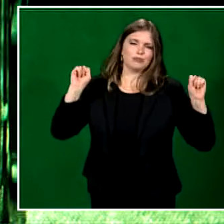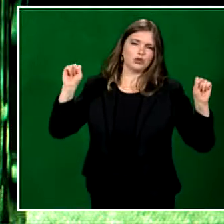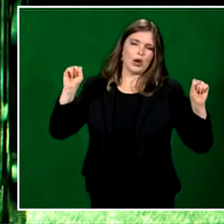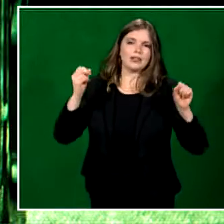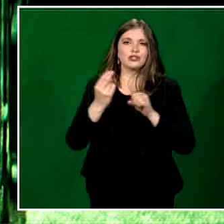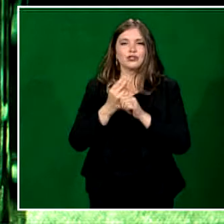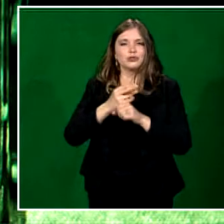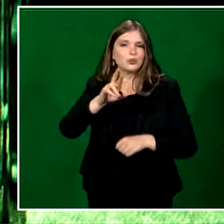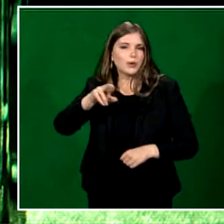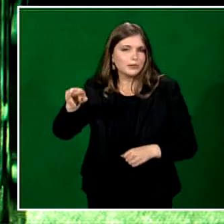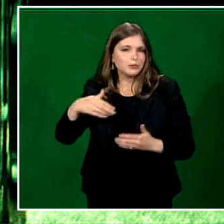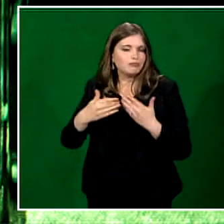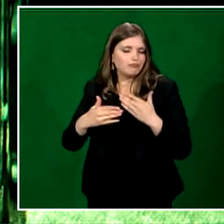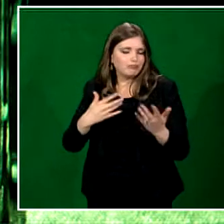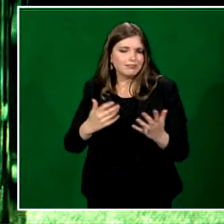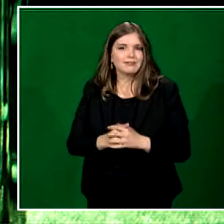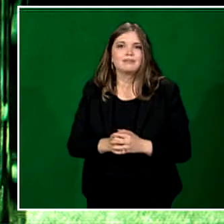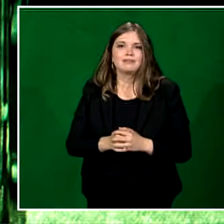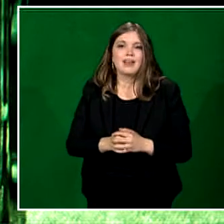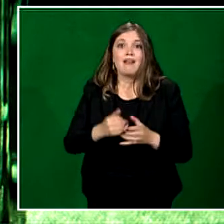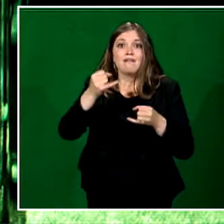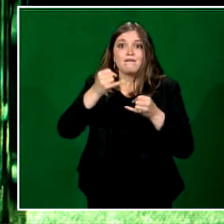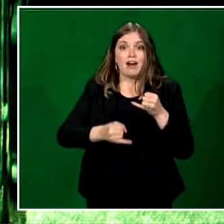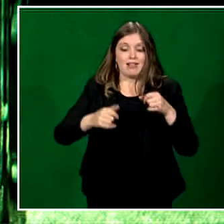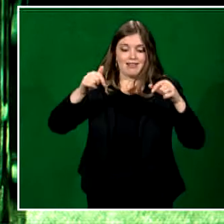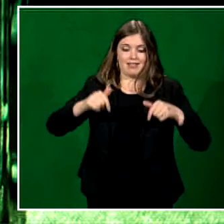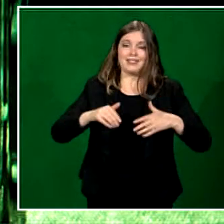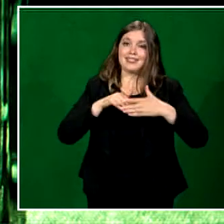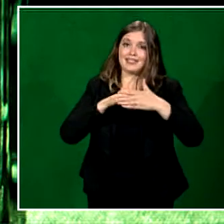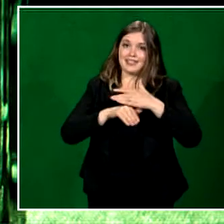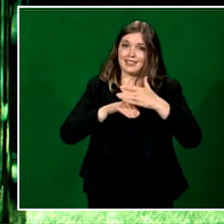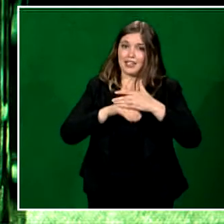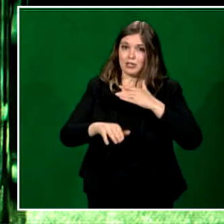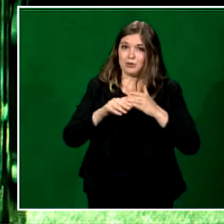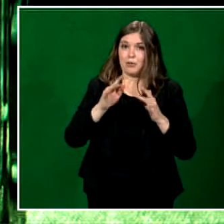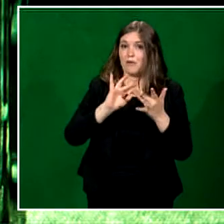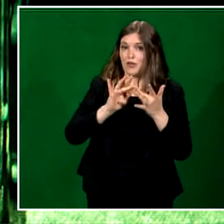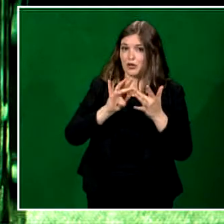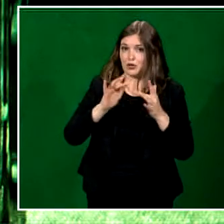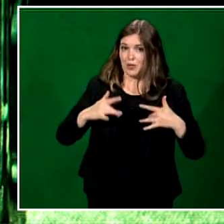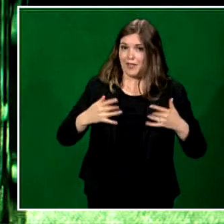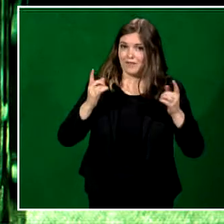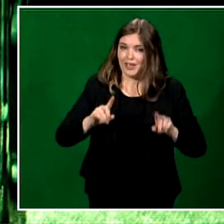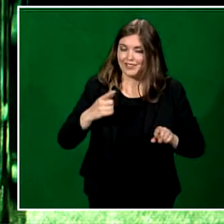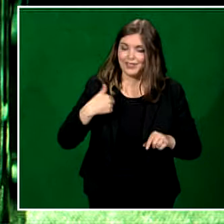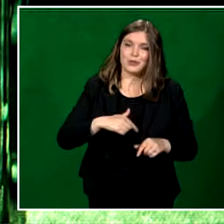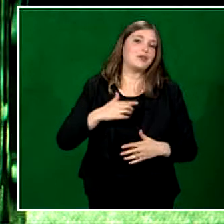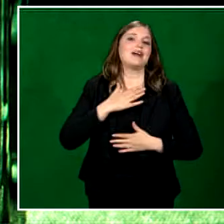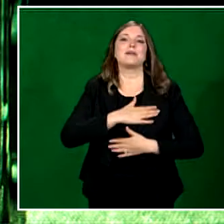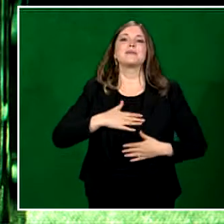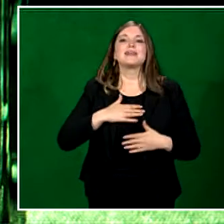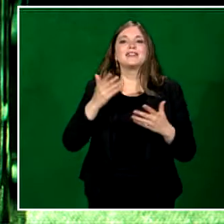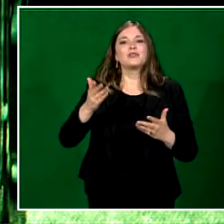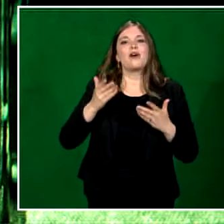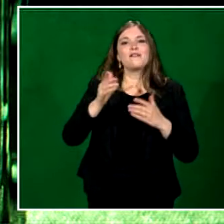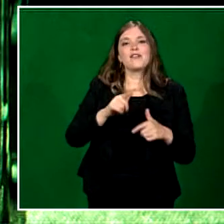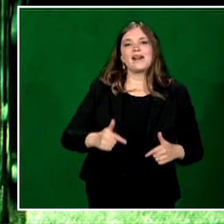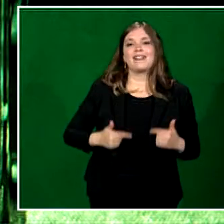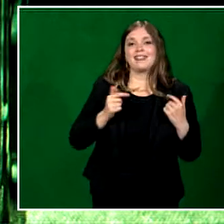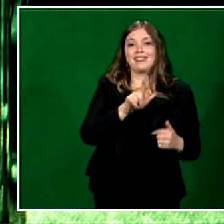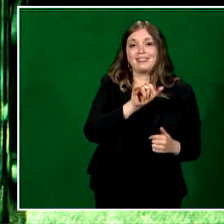And finally, this is an accessible virtual event. We are pleased to offer live captioning of